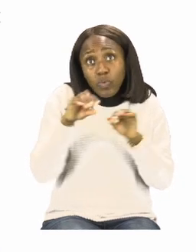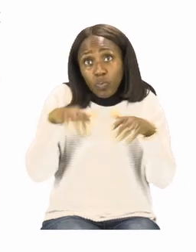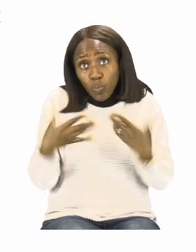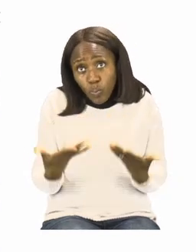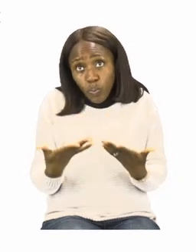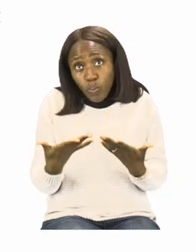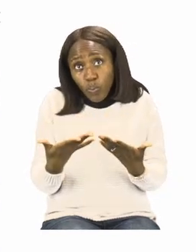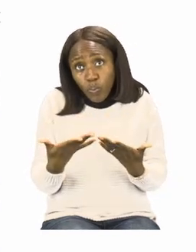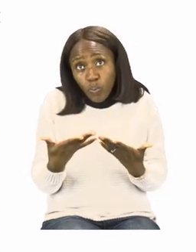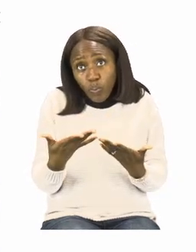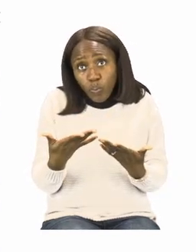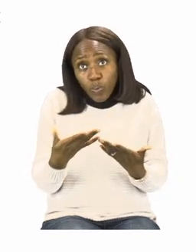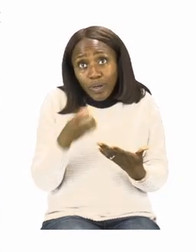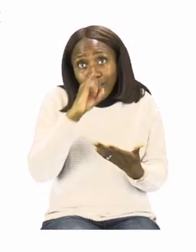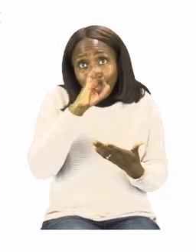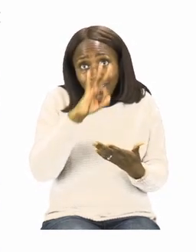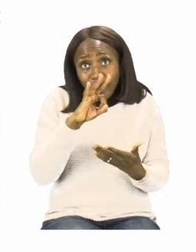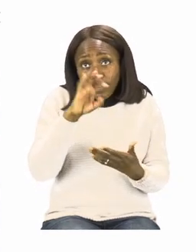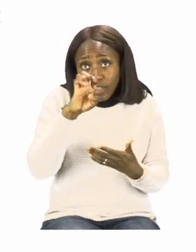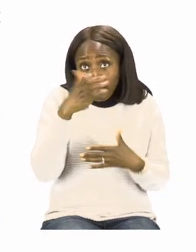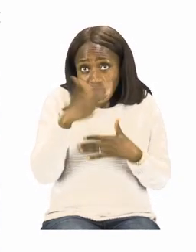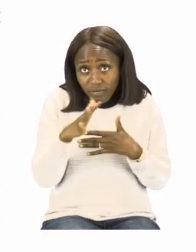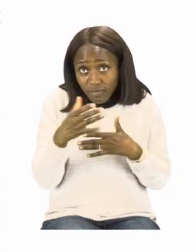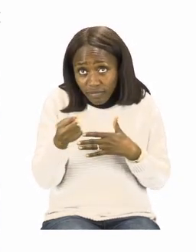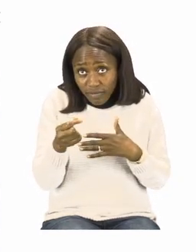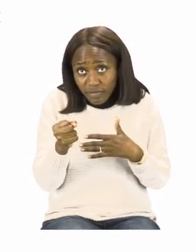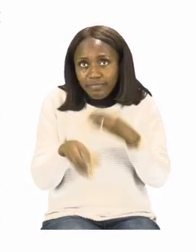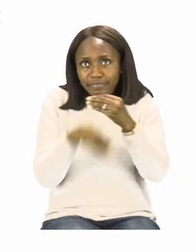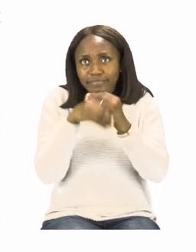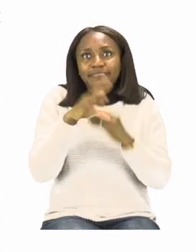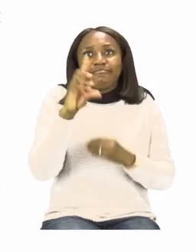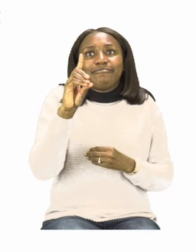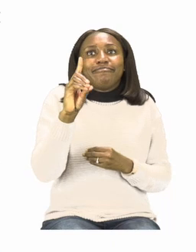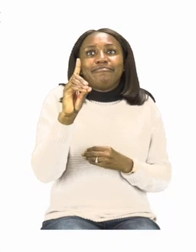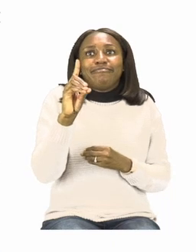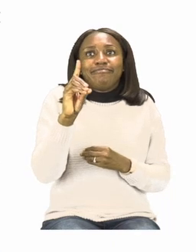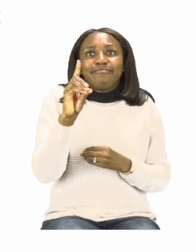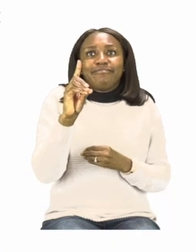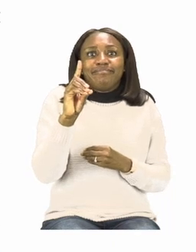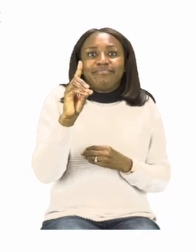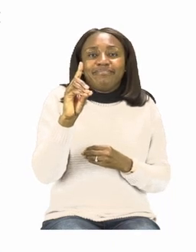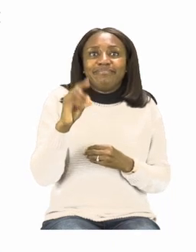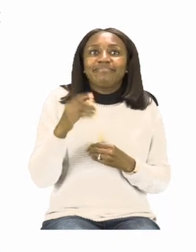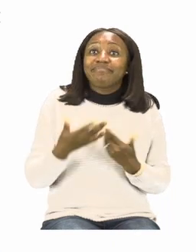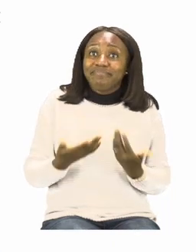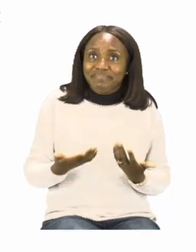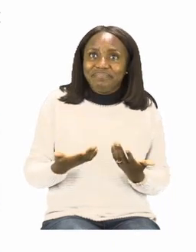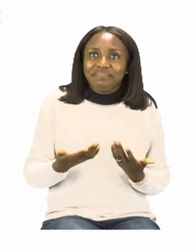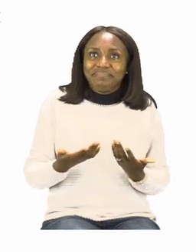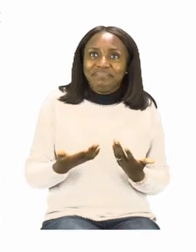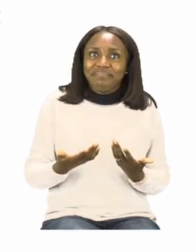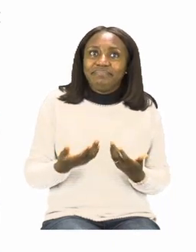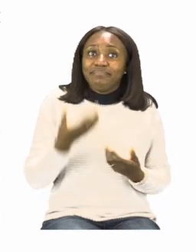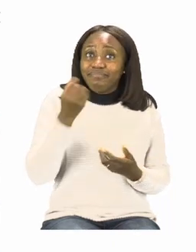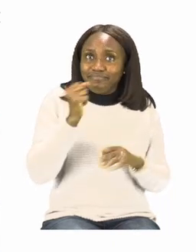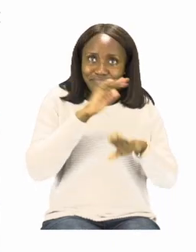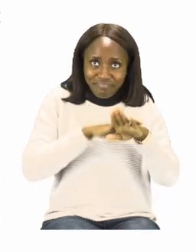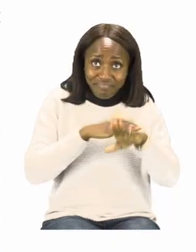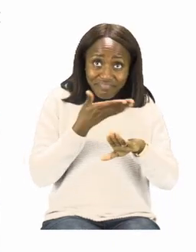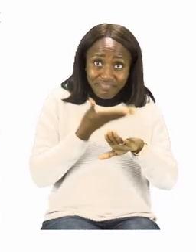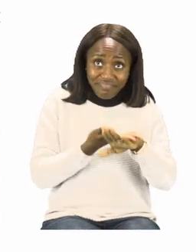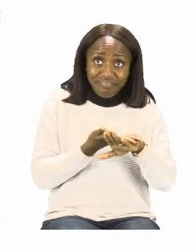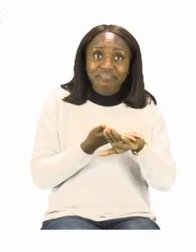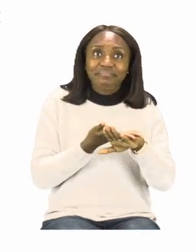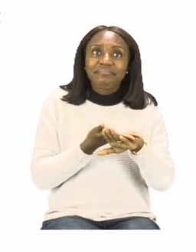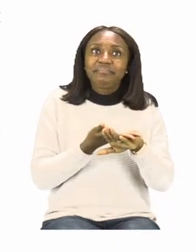it has an e already, we just add a d. You've been given some examples and I'd like